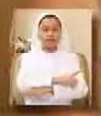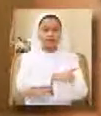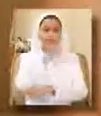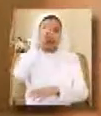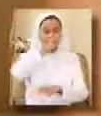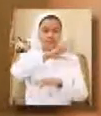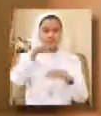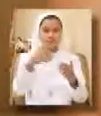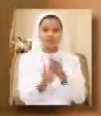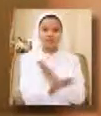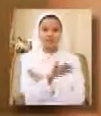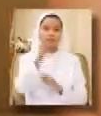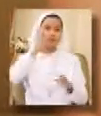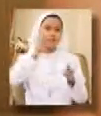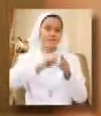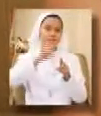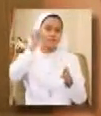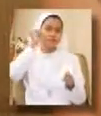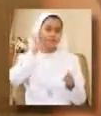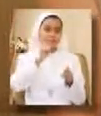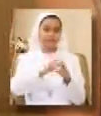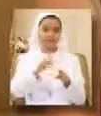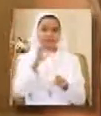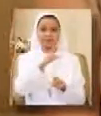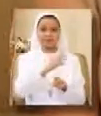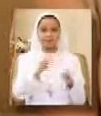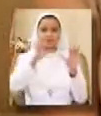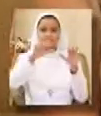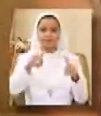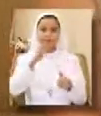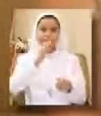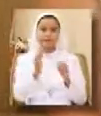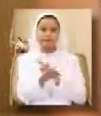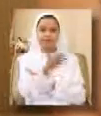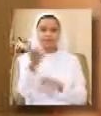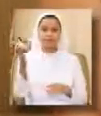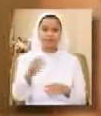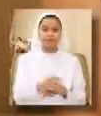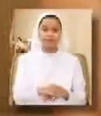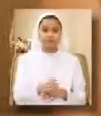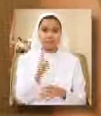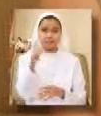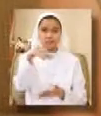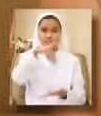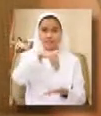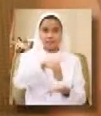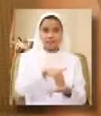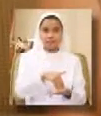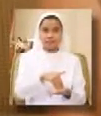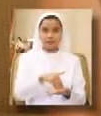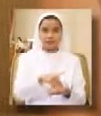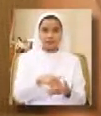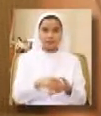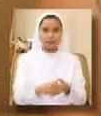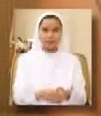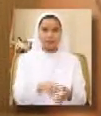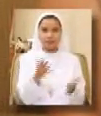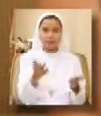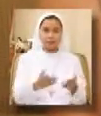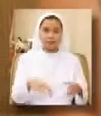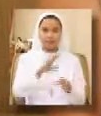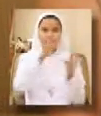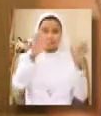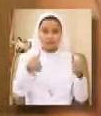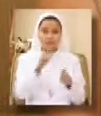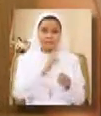Marhay na aldaw sa Indoga Boss mga tugang, asin, kumusta po kamo? Saro na naman ang episode kan sa tuyang programa, igdi po